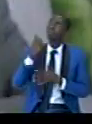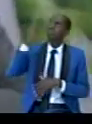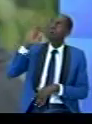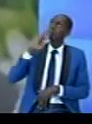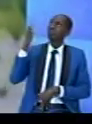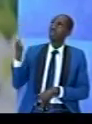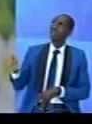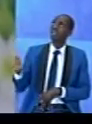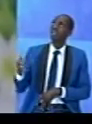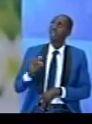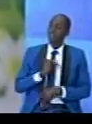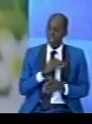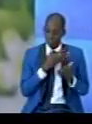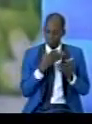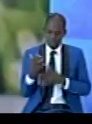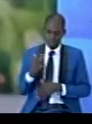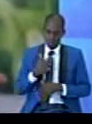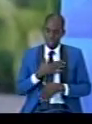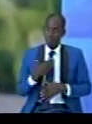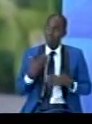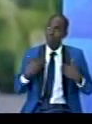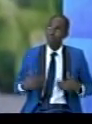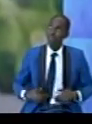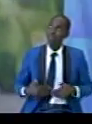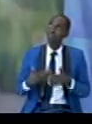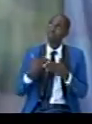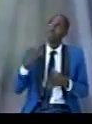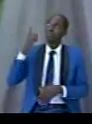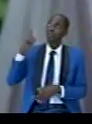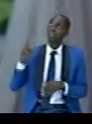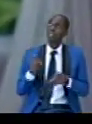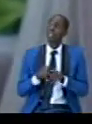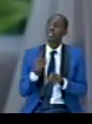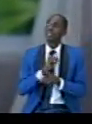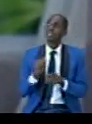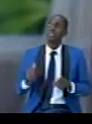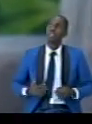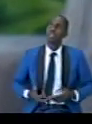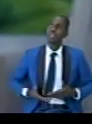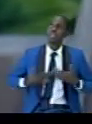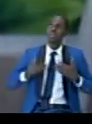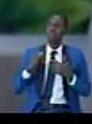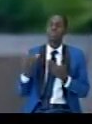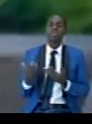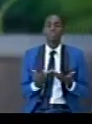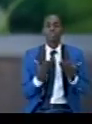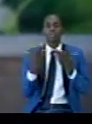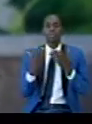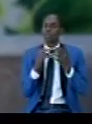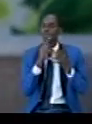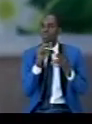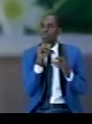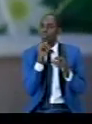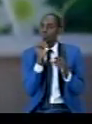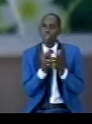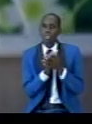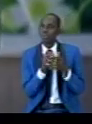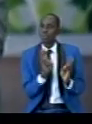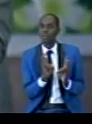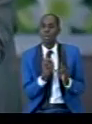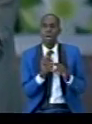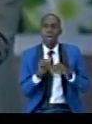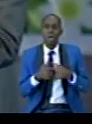I present my body before you as a living sacrifice. Not really. How do you do that?